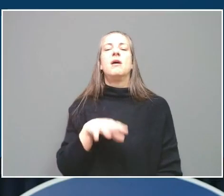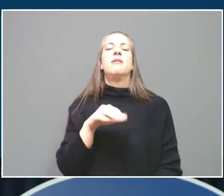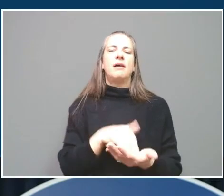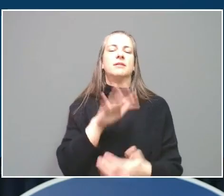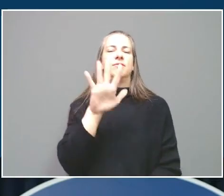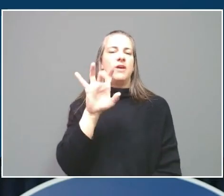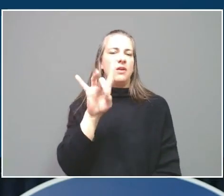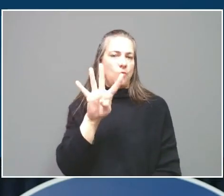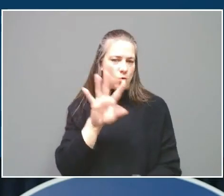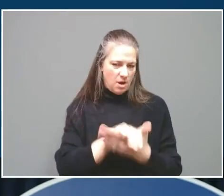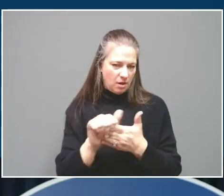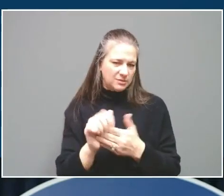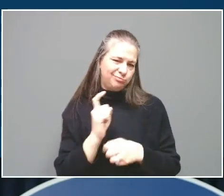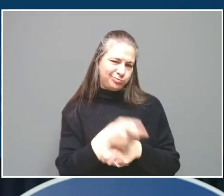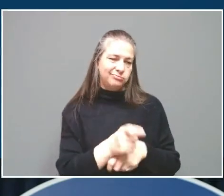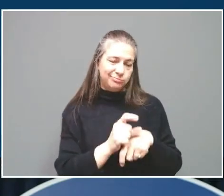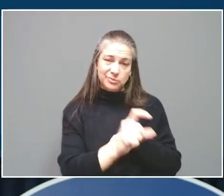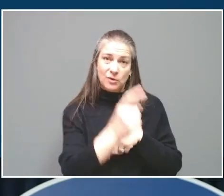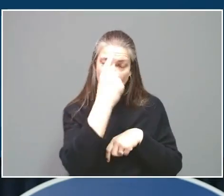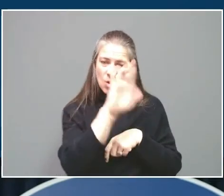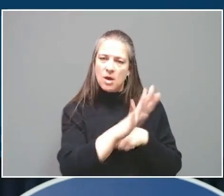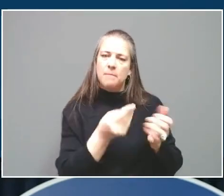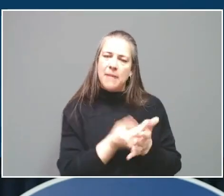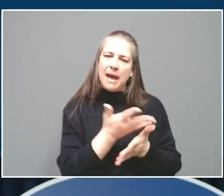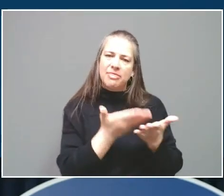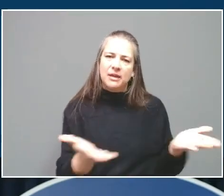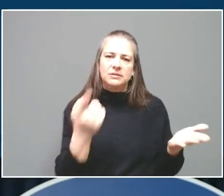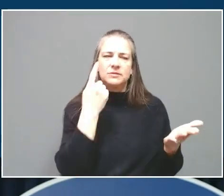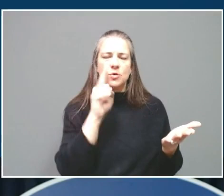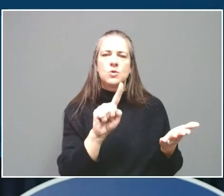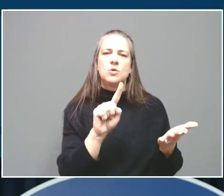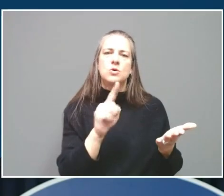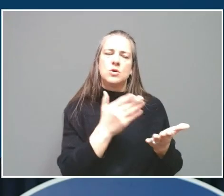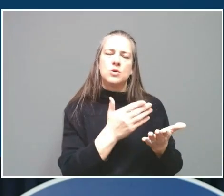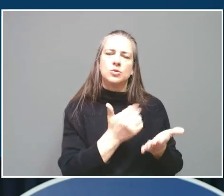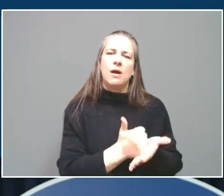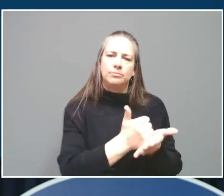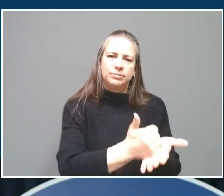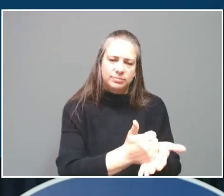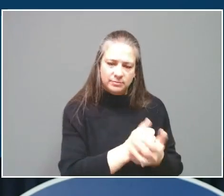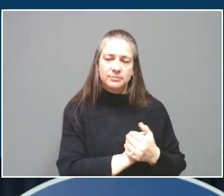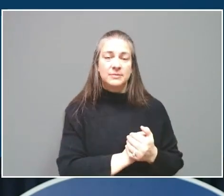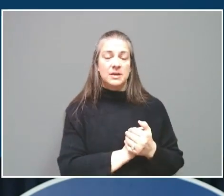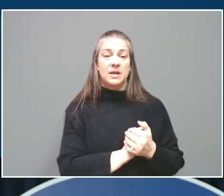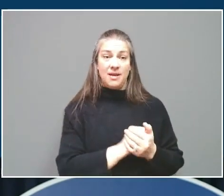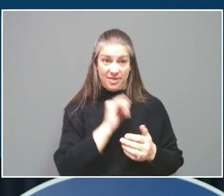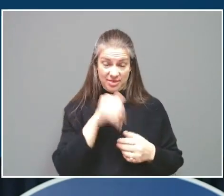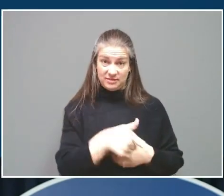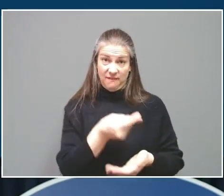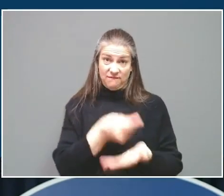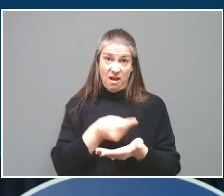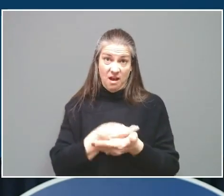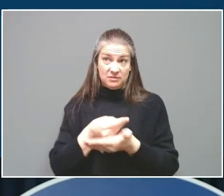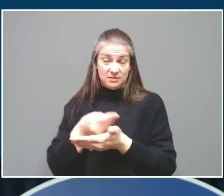$702,584 to purchase equipment necessary for relief efforts. Again, this is an ongoing fund. As we